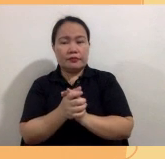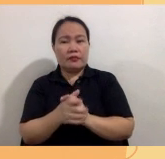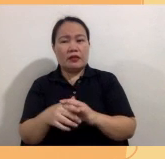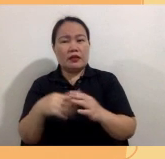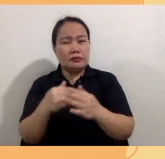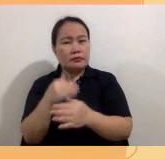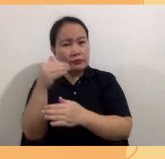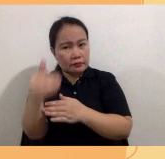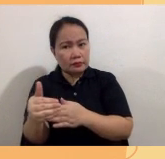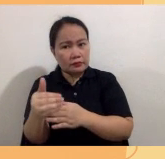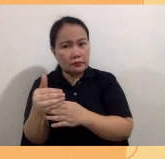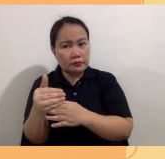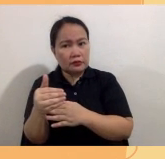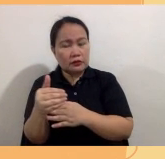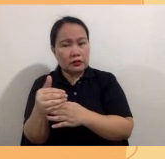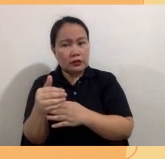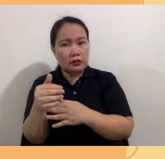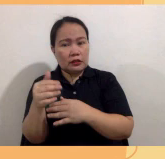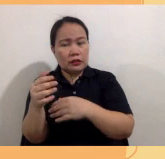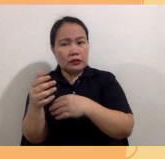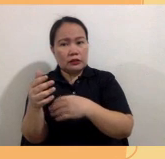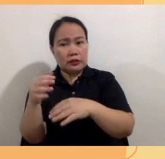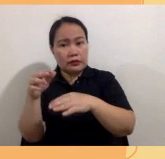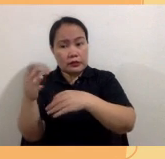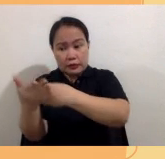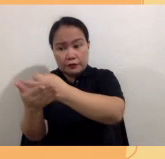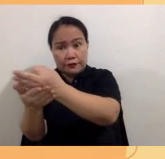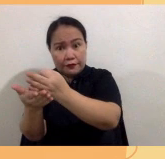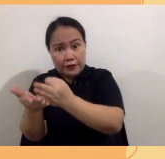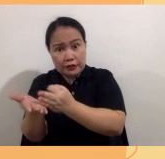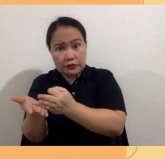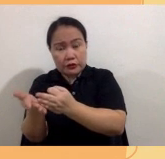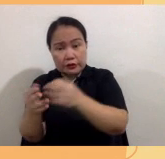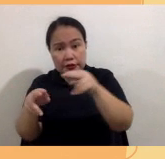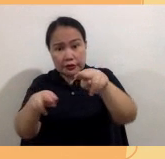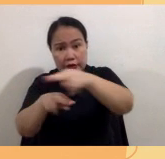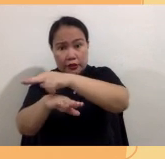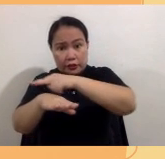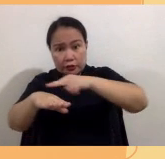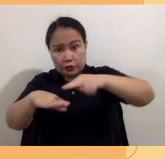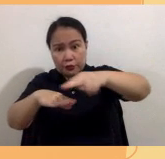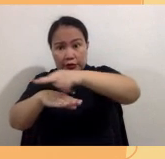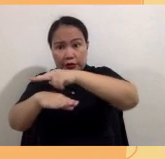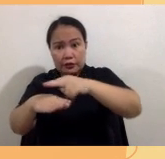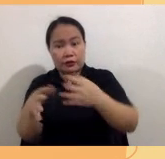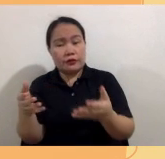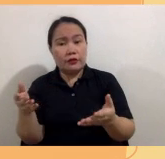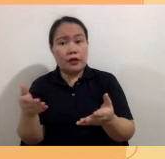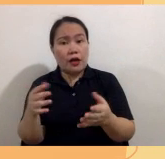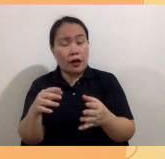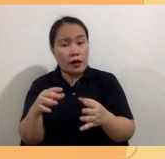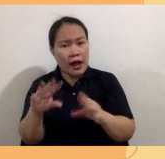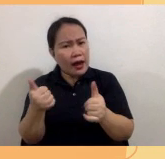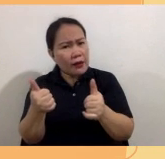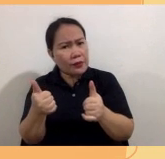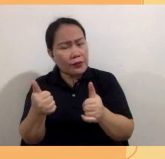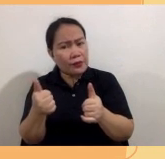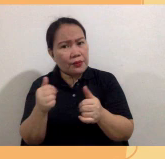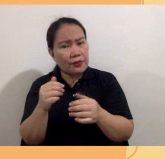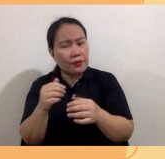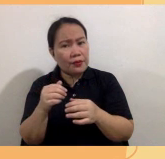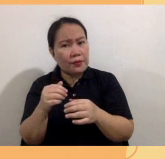Now, next is you have to factor the numerator. So, saan natin siya pwedeng i-factor? By